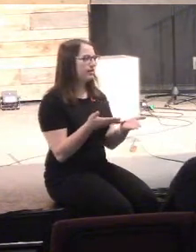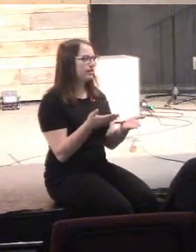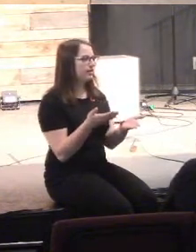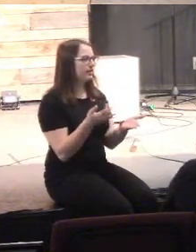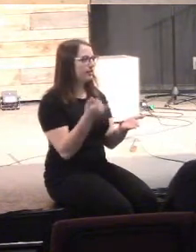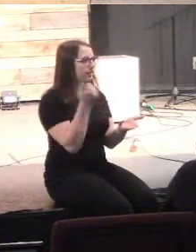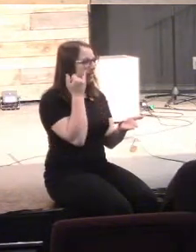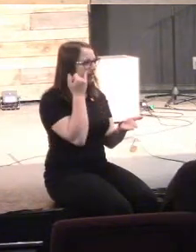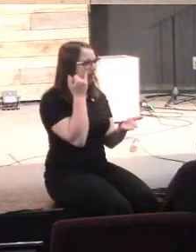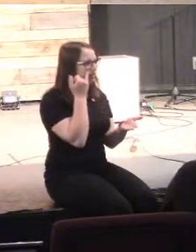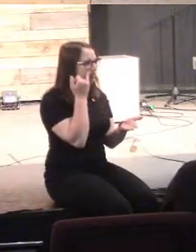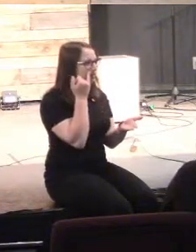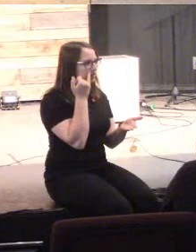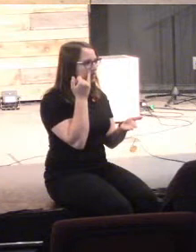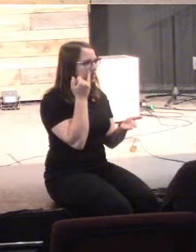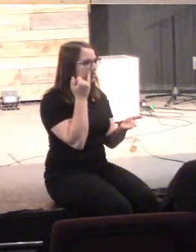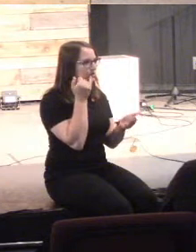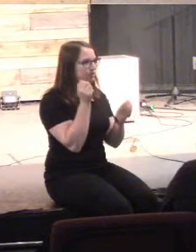so caught up in.